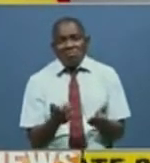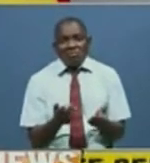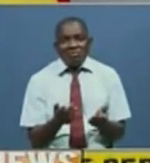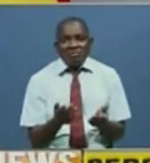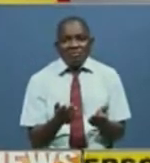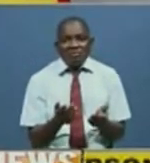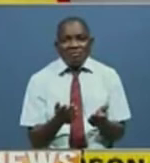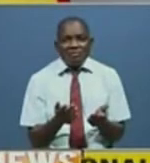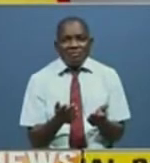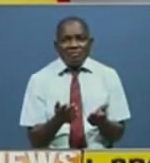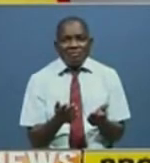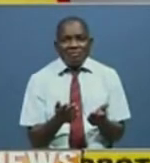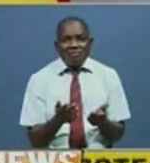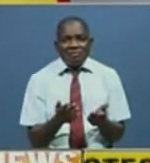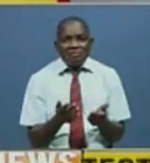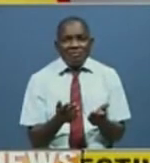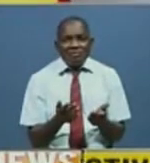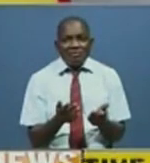and the